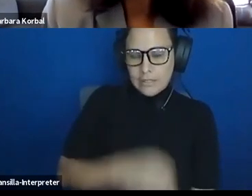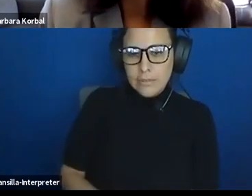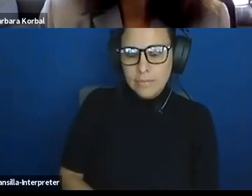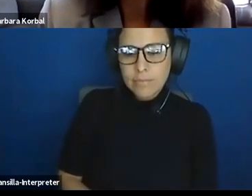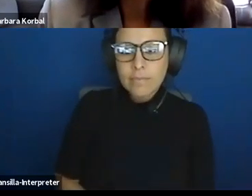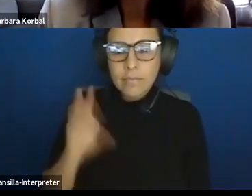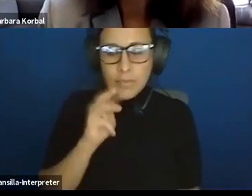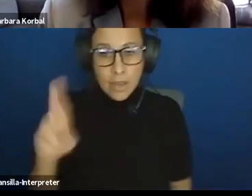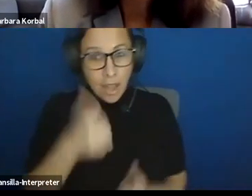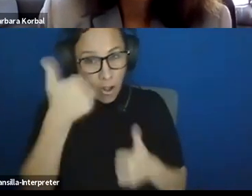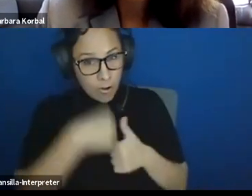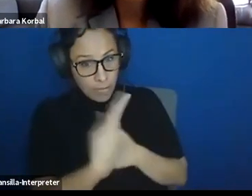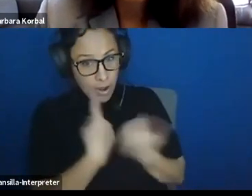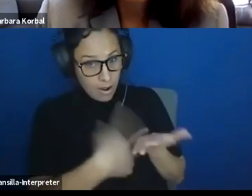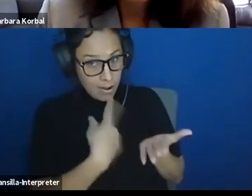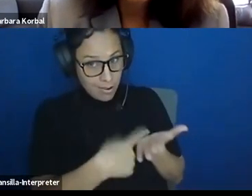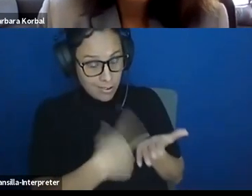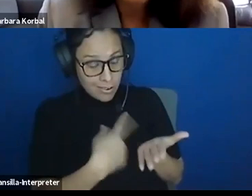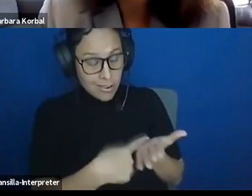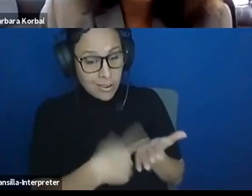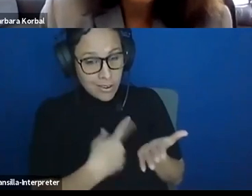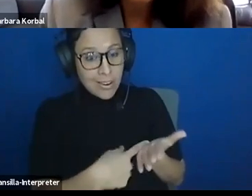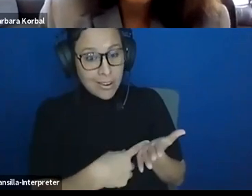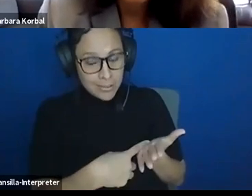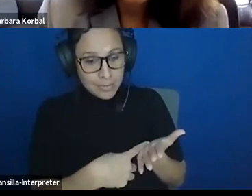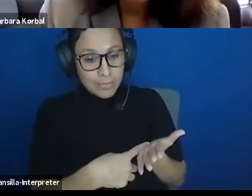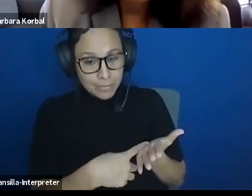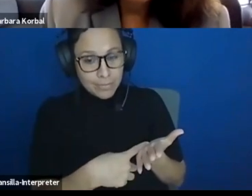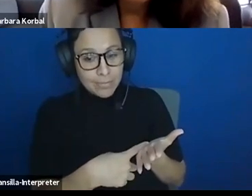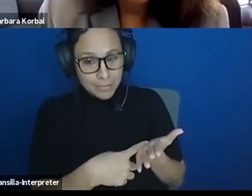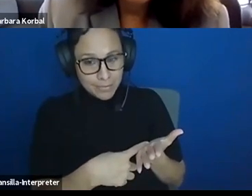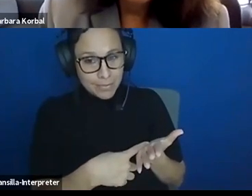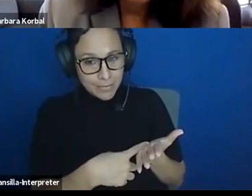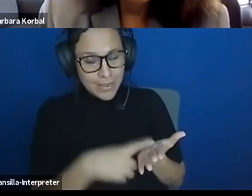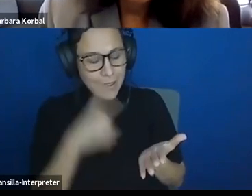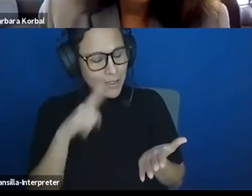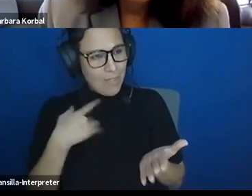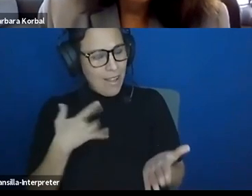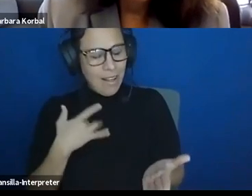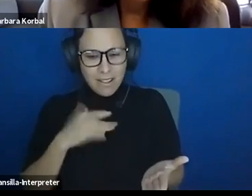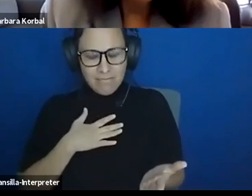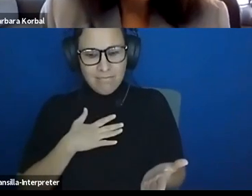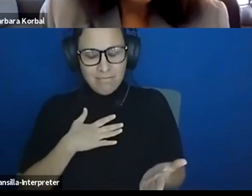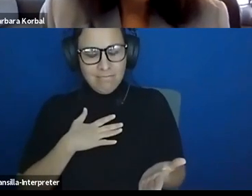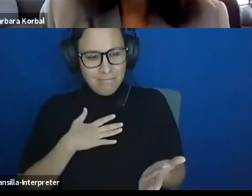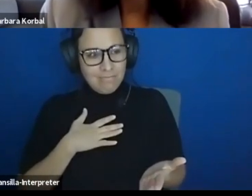remember our conversations, Barbara, as being so privileged for me when you were working on